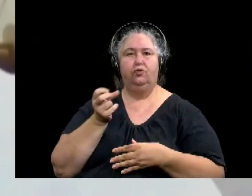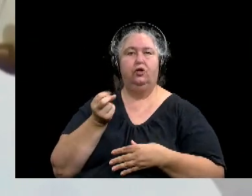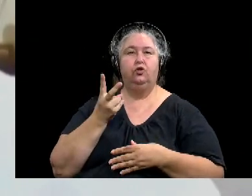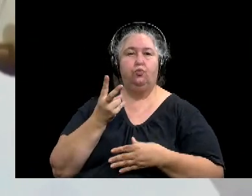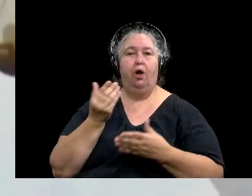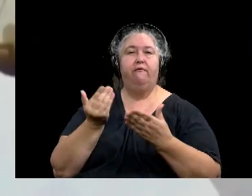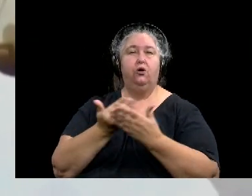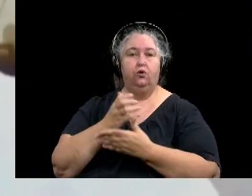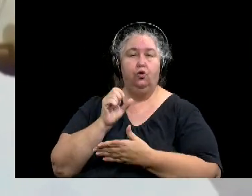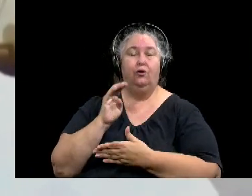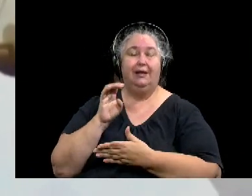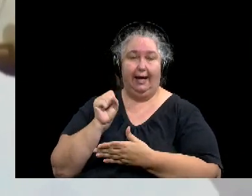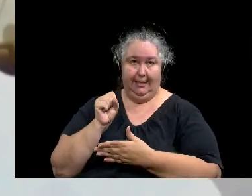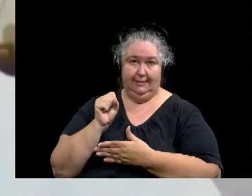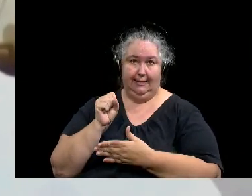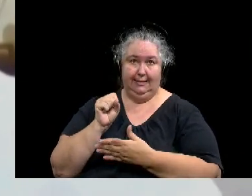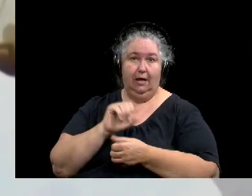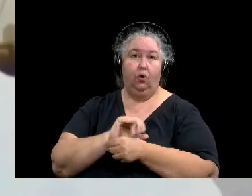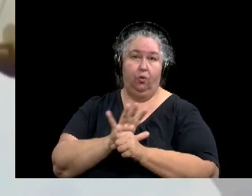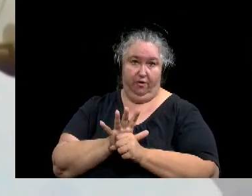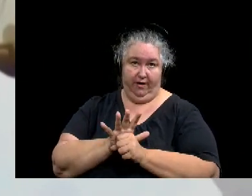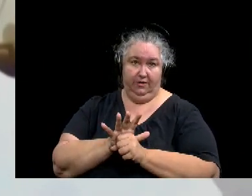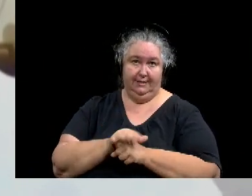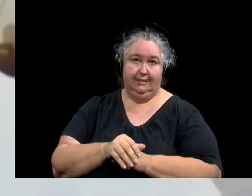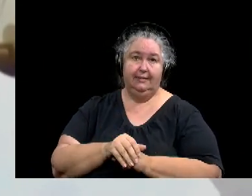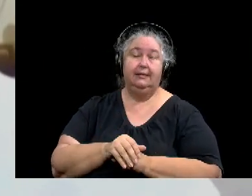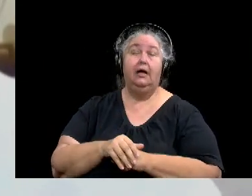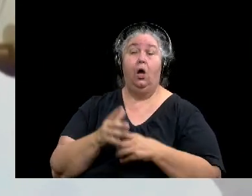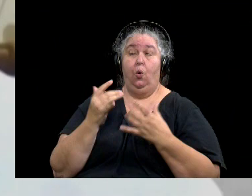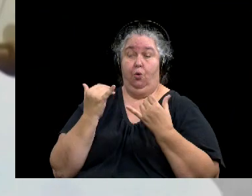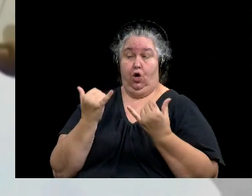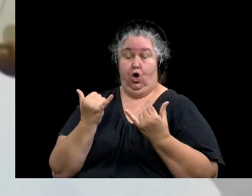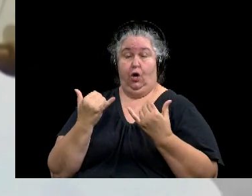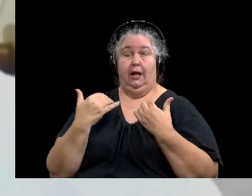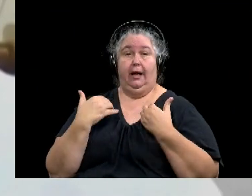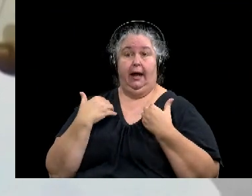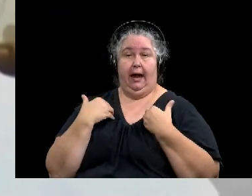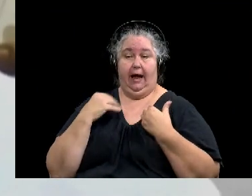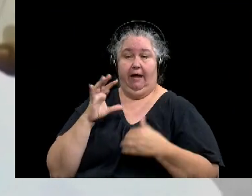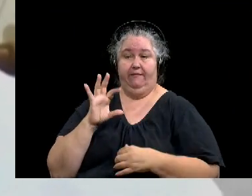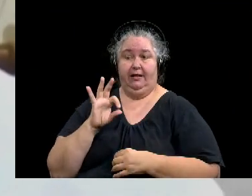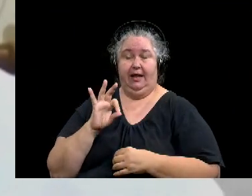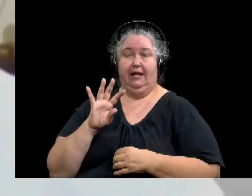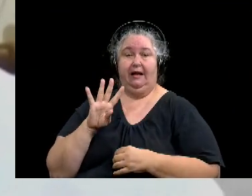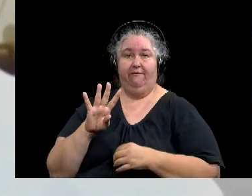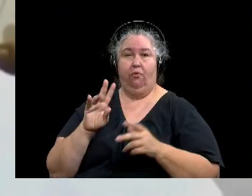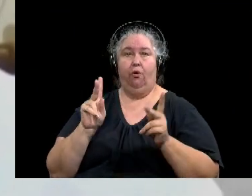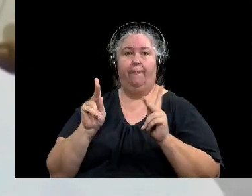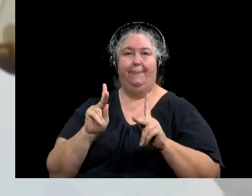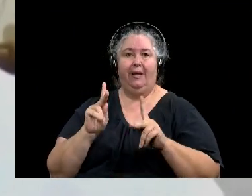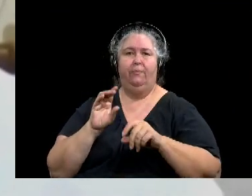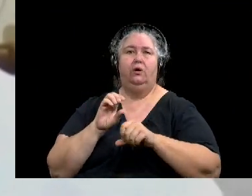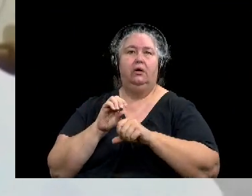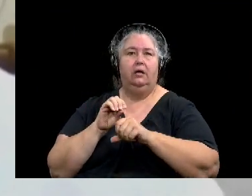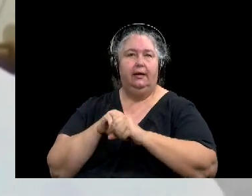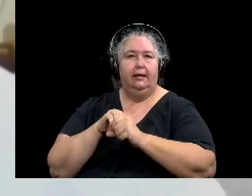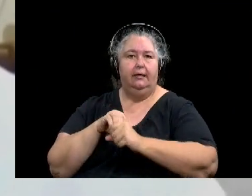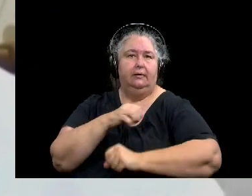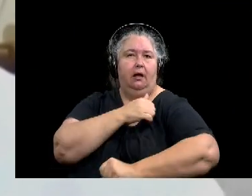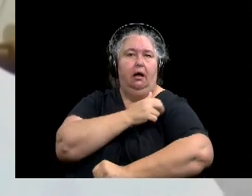of coronavirus. We currently have 94 people hospitalized